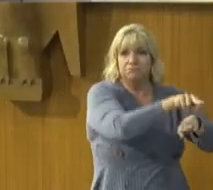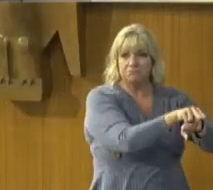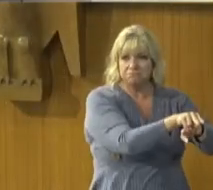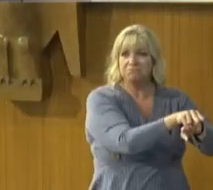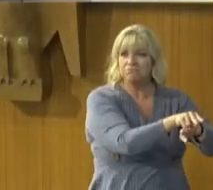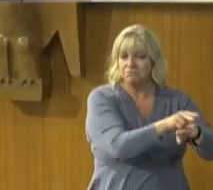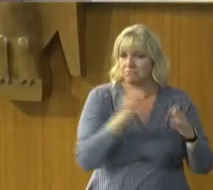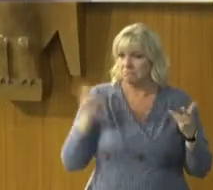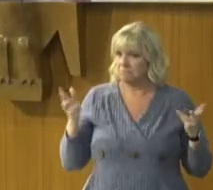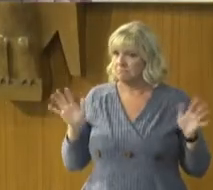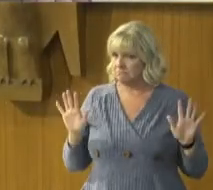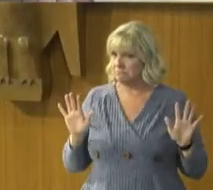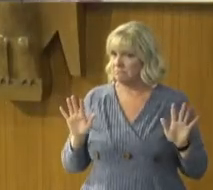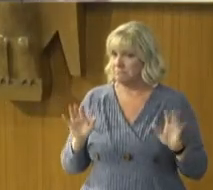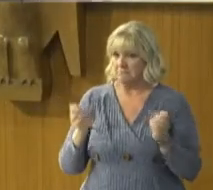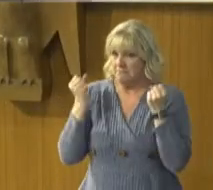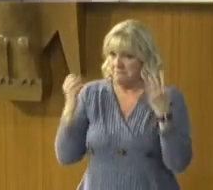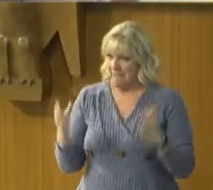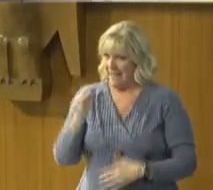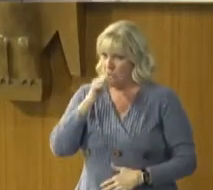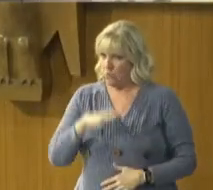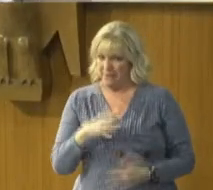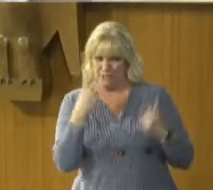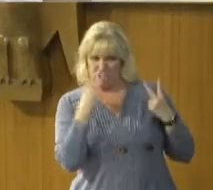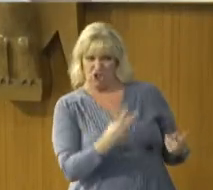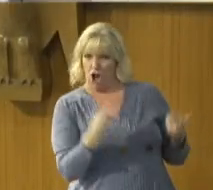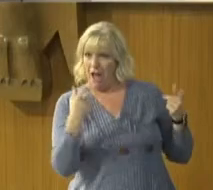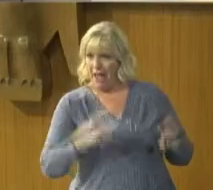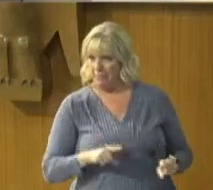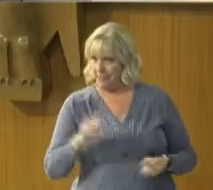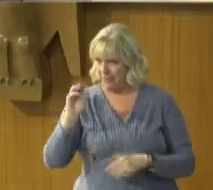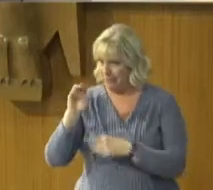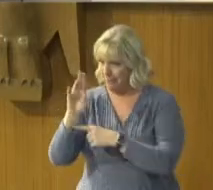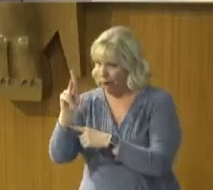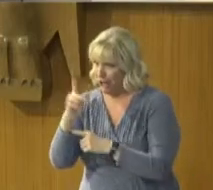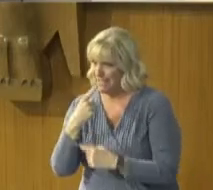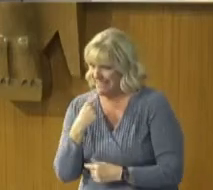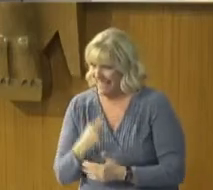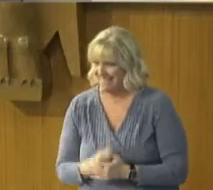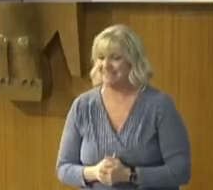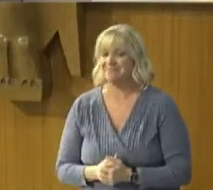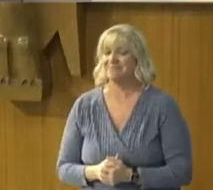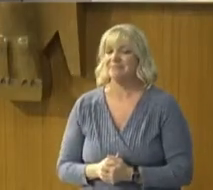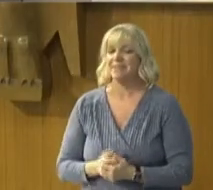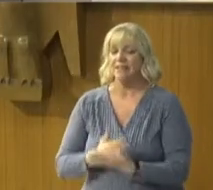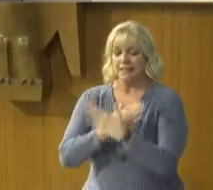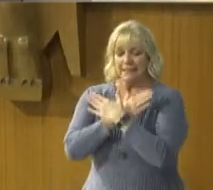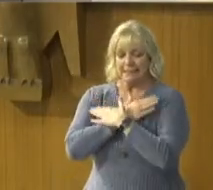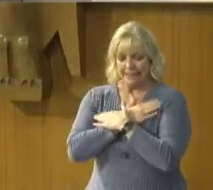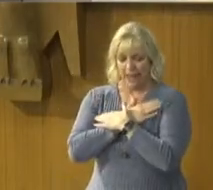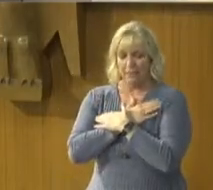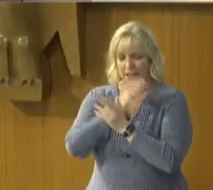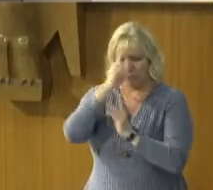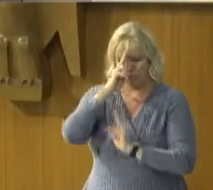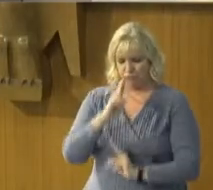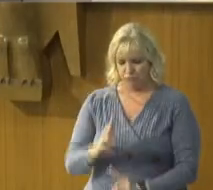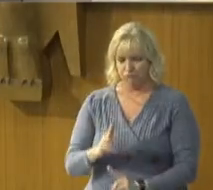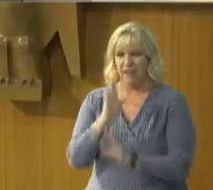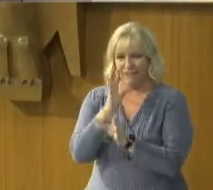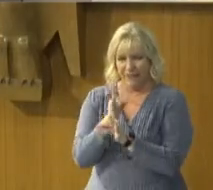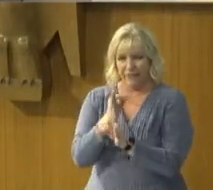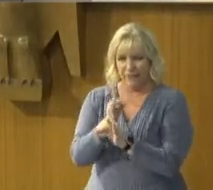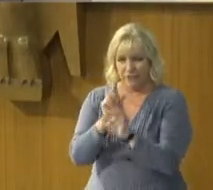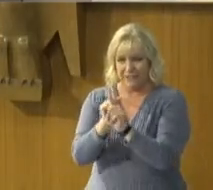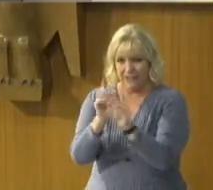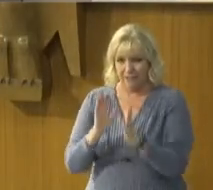he did. A bunch of women saw it happen, Mark said. They kept the Sabbath like the faithful disciples that they were, and